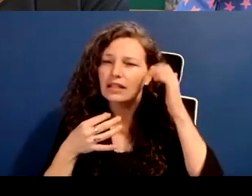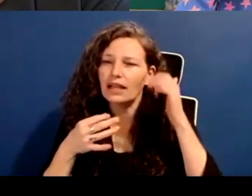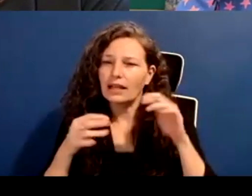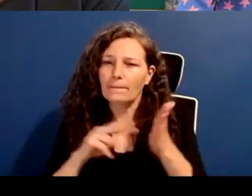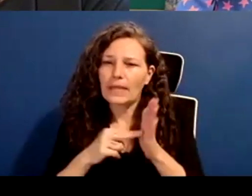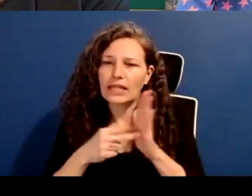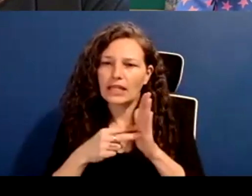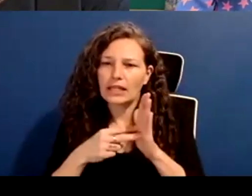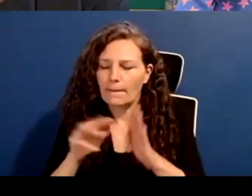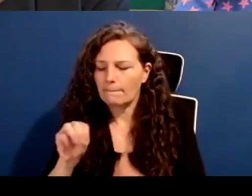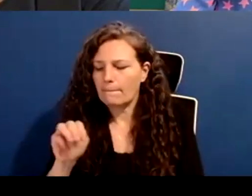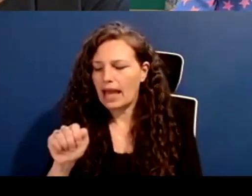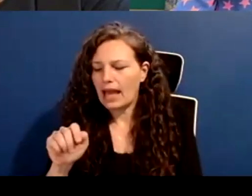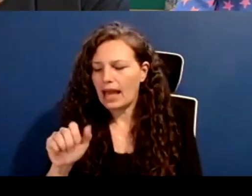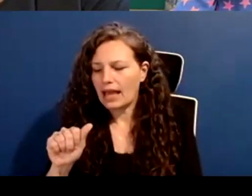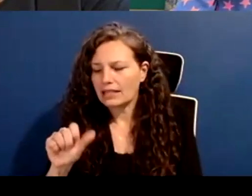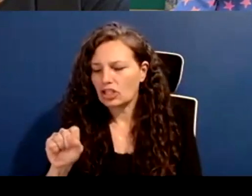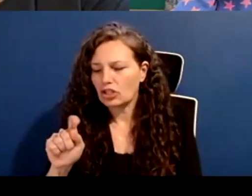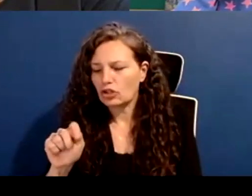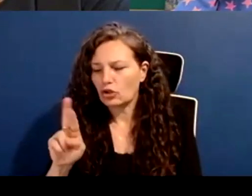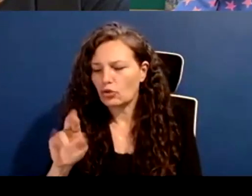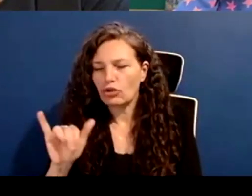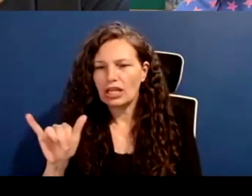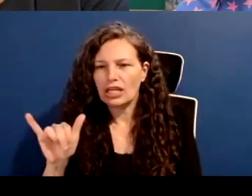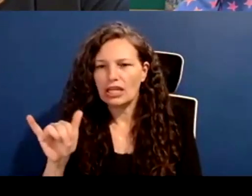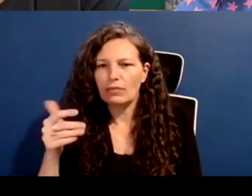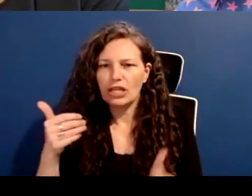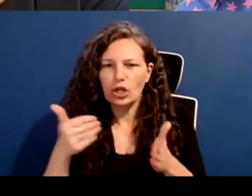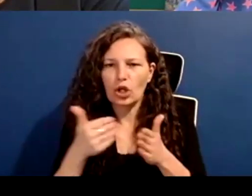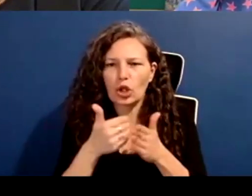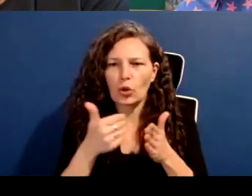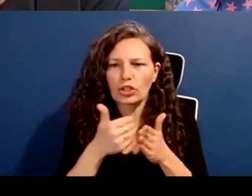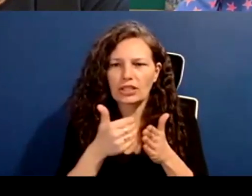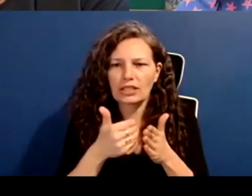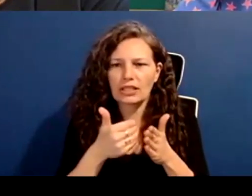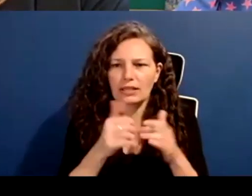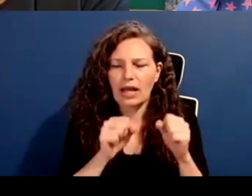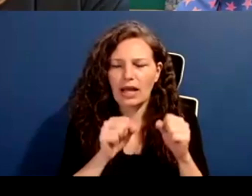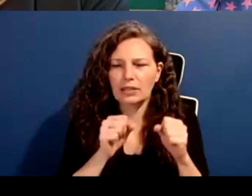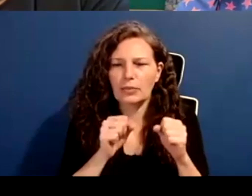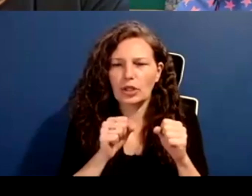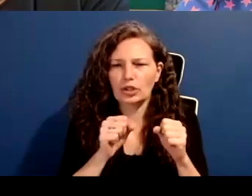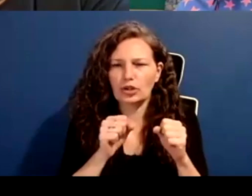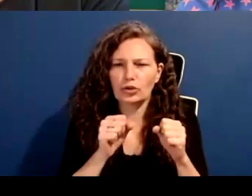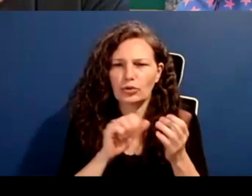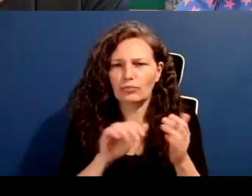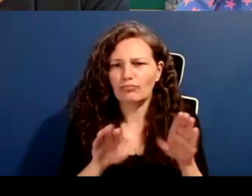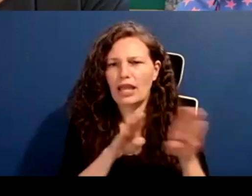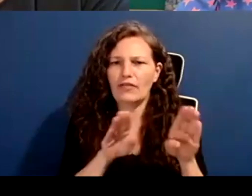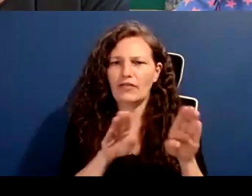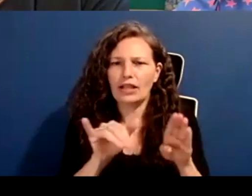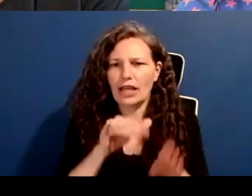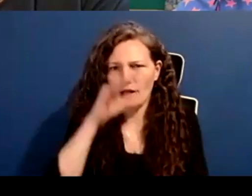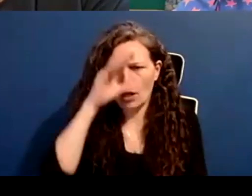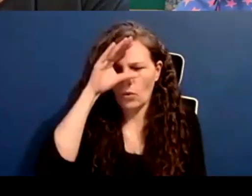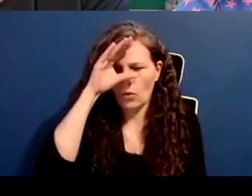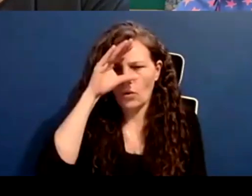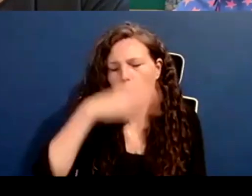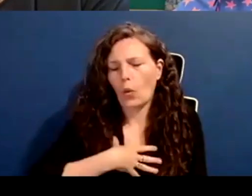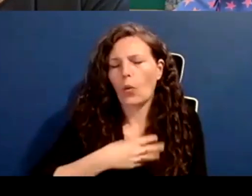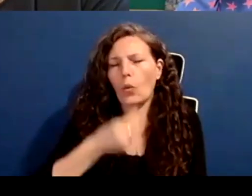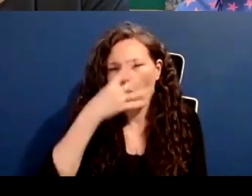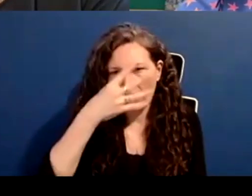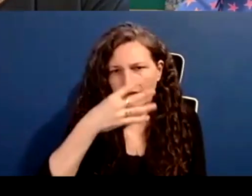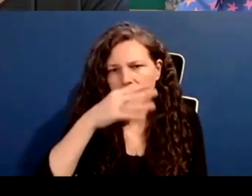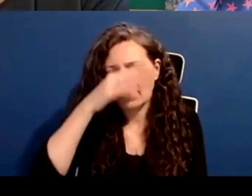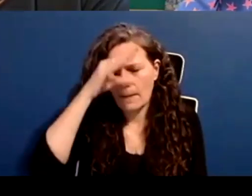So when you interpret it through that lens, then what you start to interpret in that scripture is instead